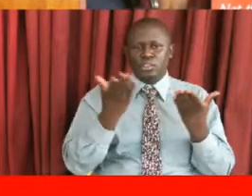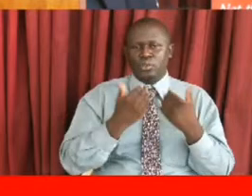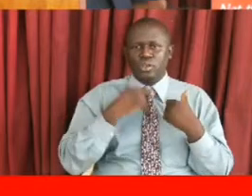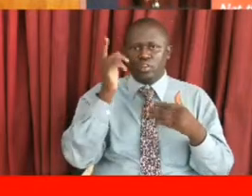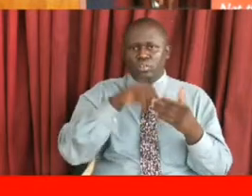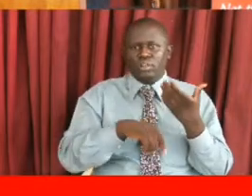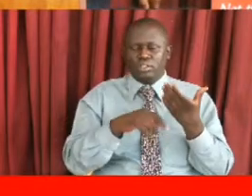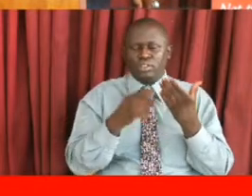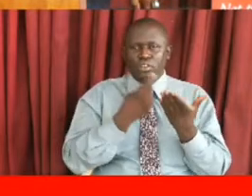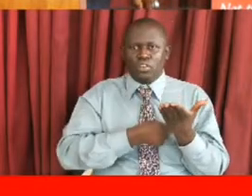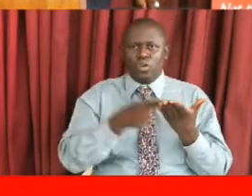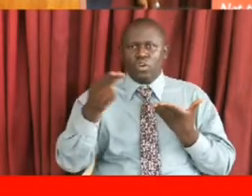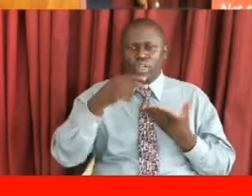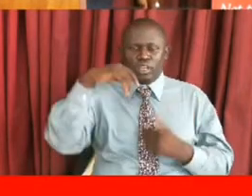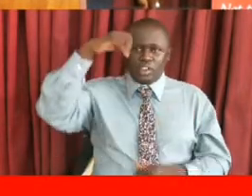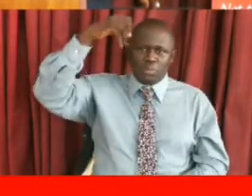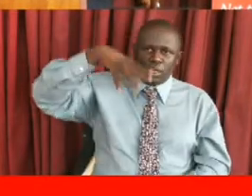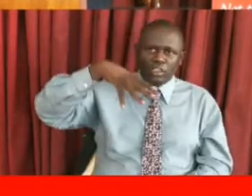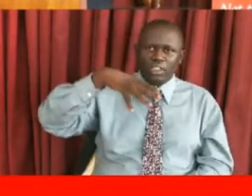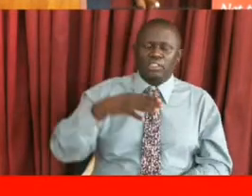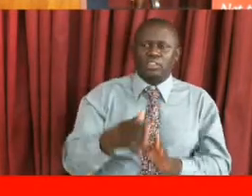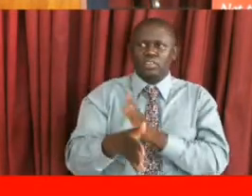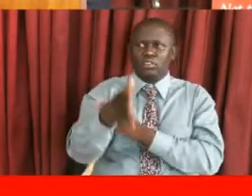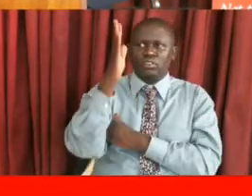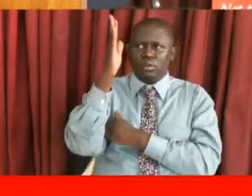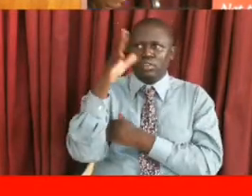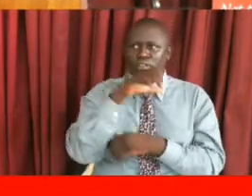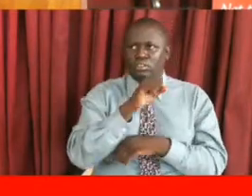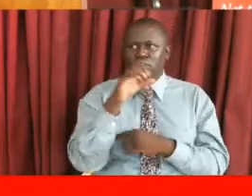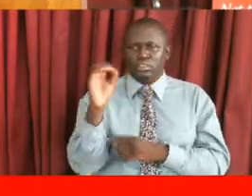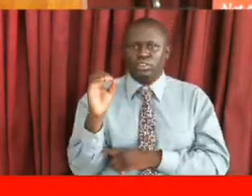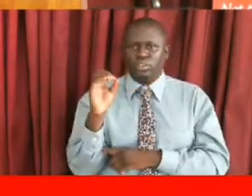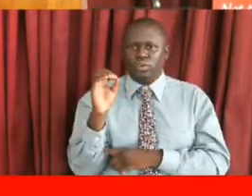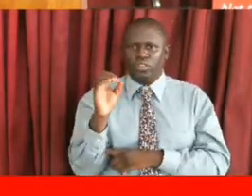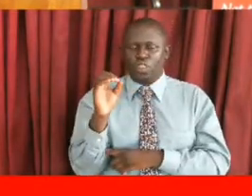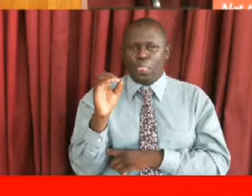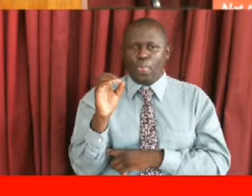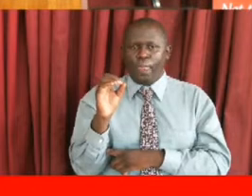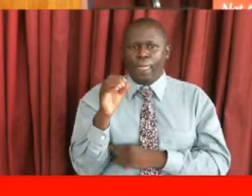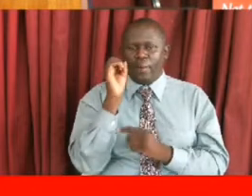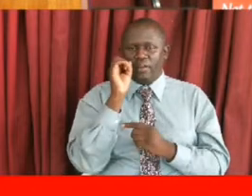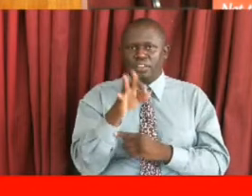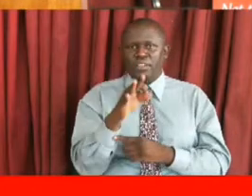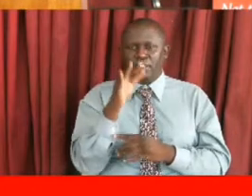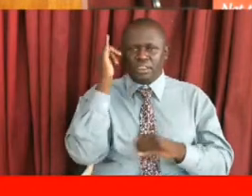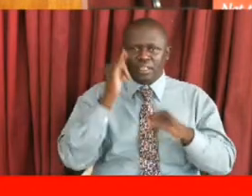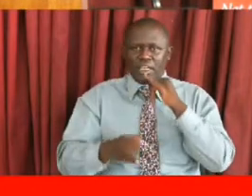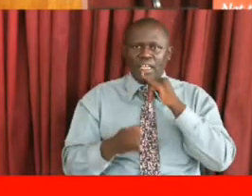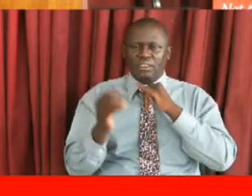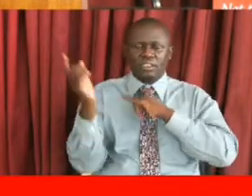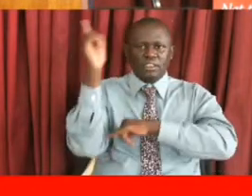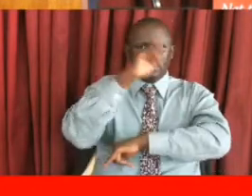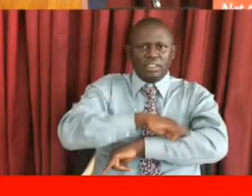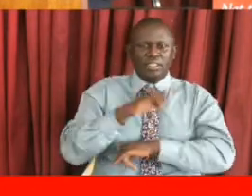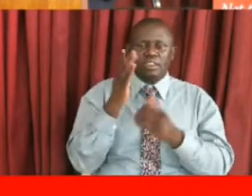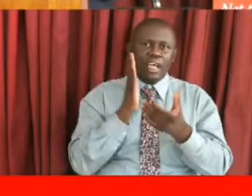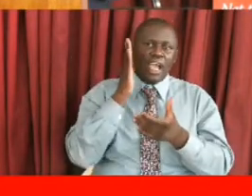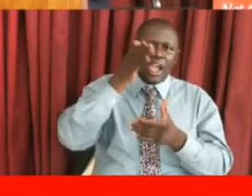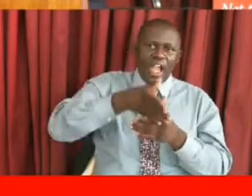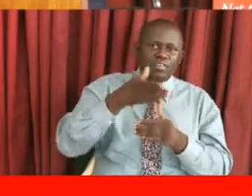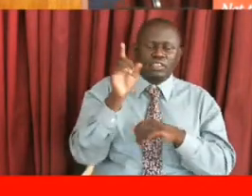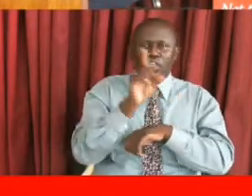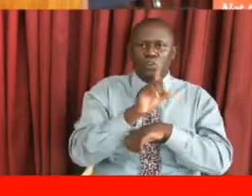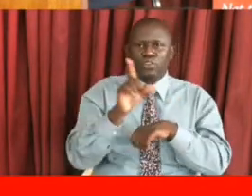presence is so in the last days after Lu has played